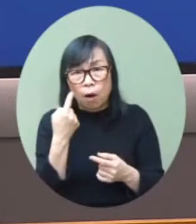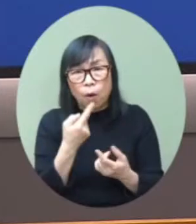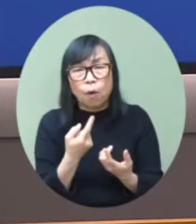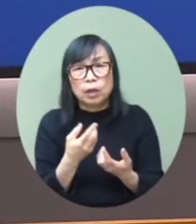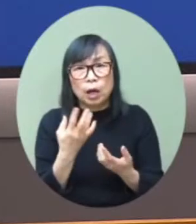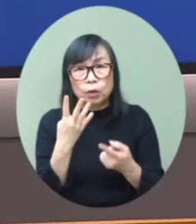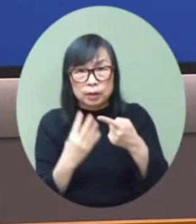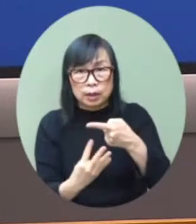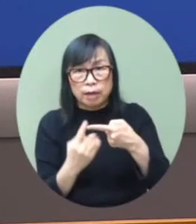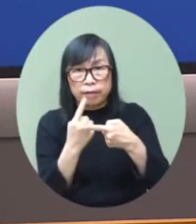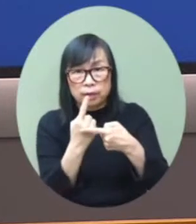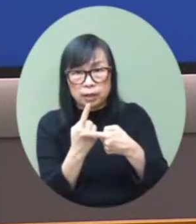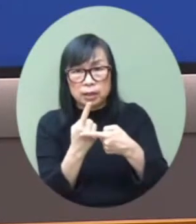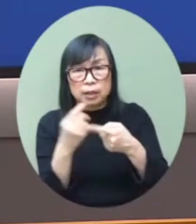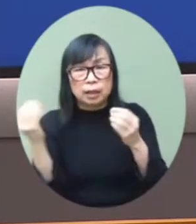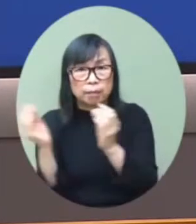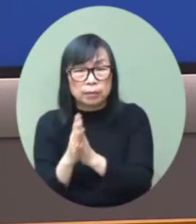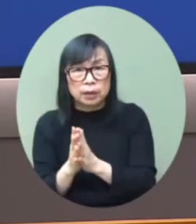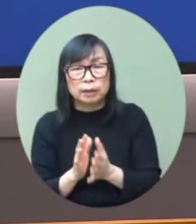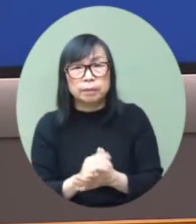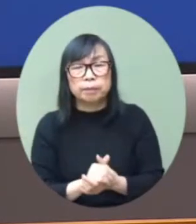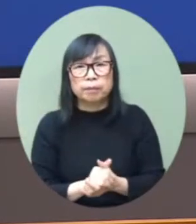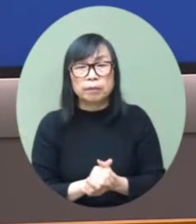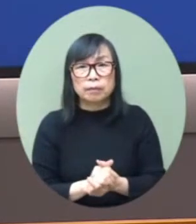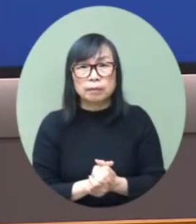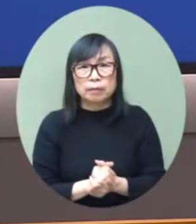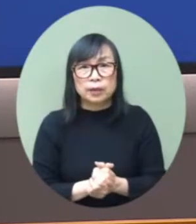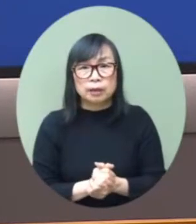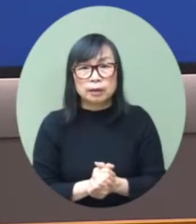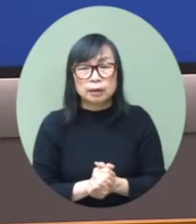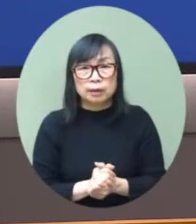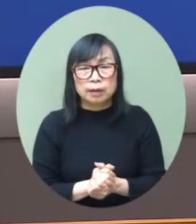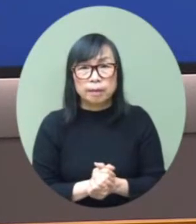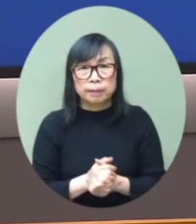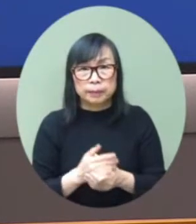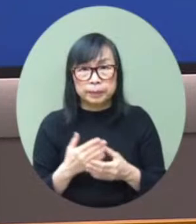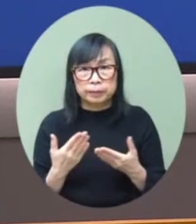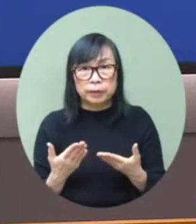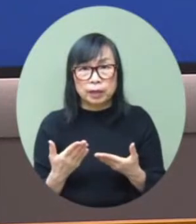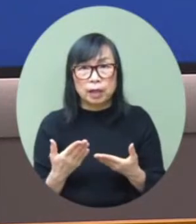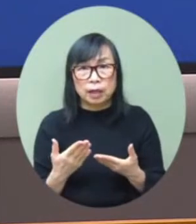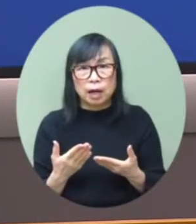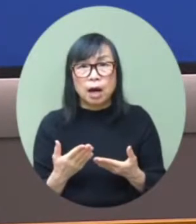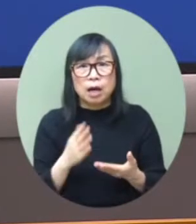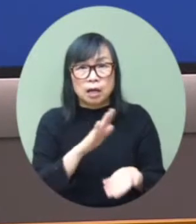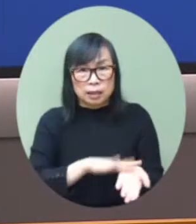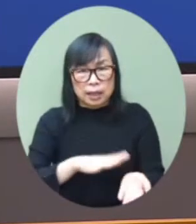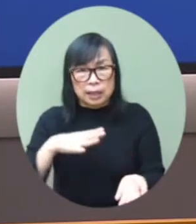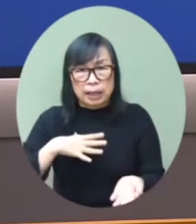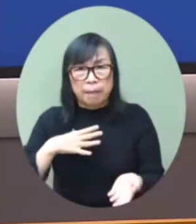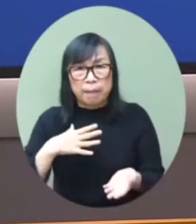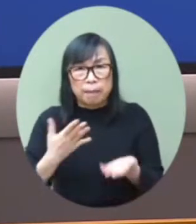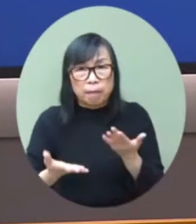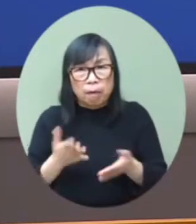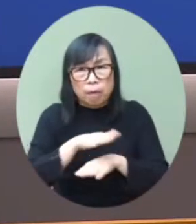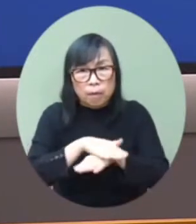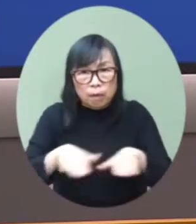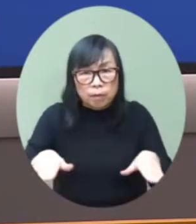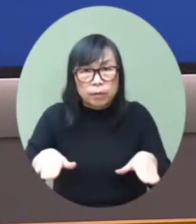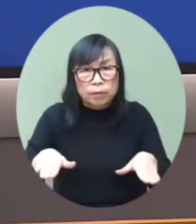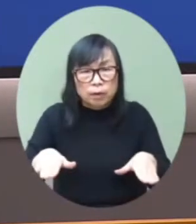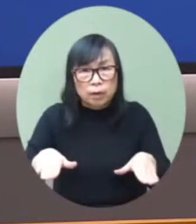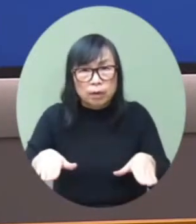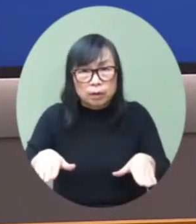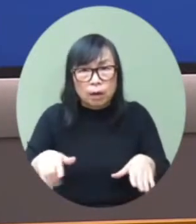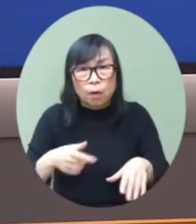infected. That's why we have arrived at the notion that maybe a quarter of the population